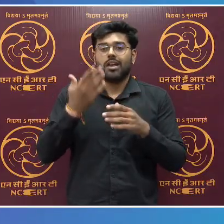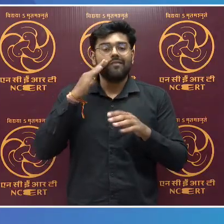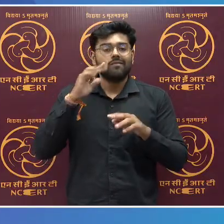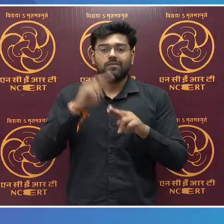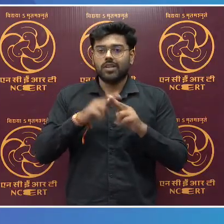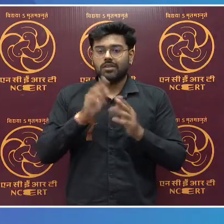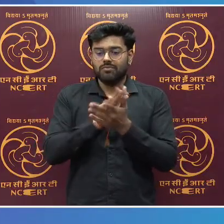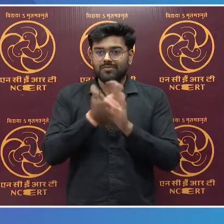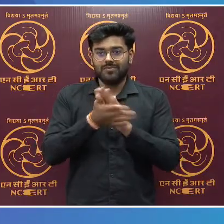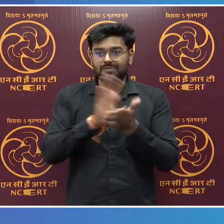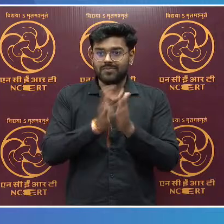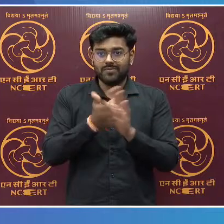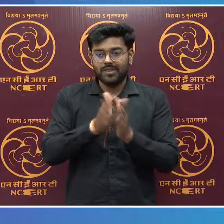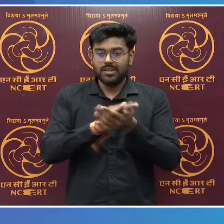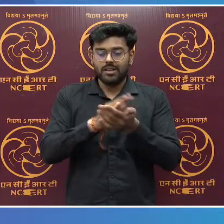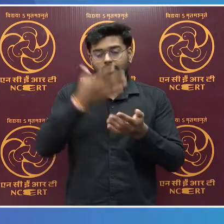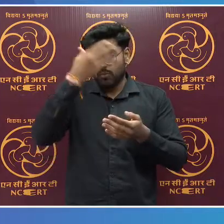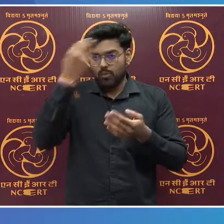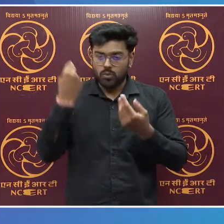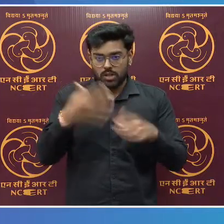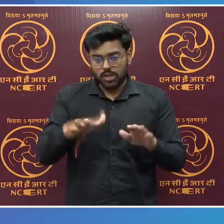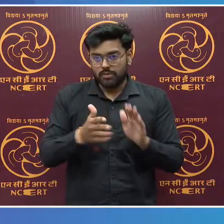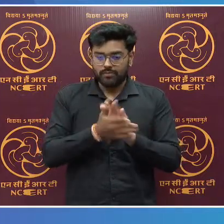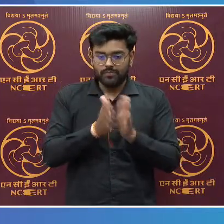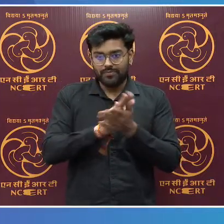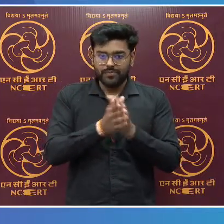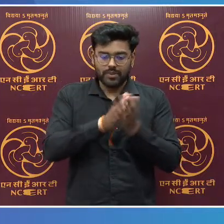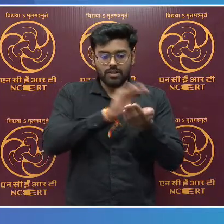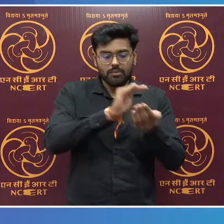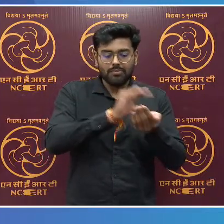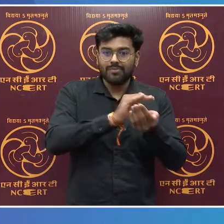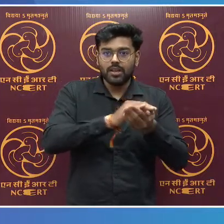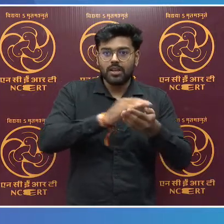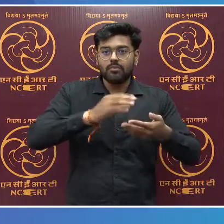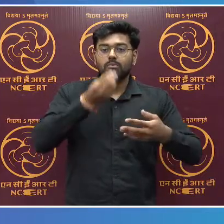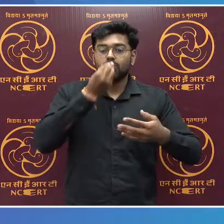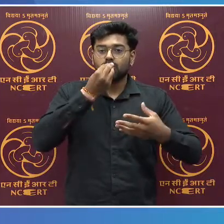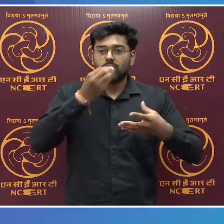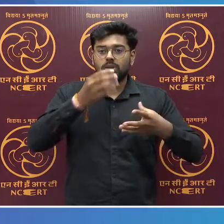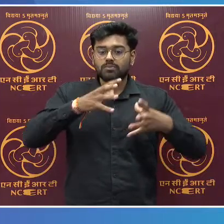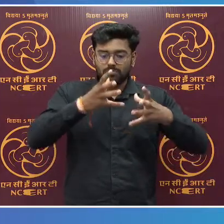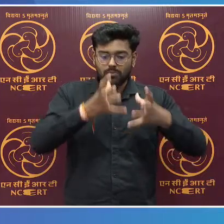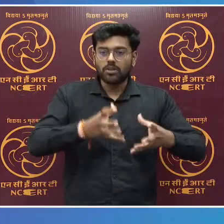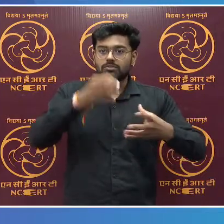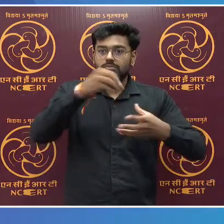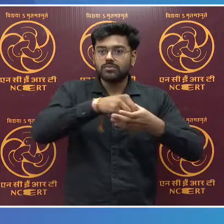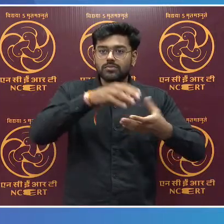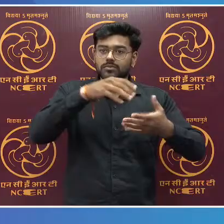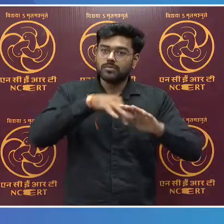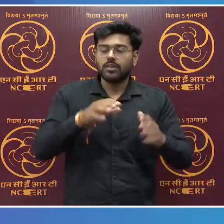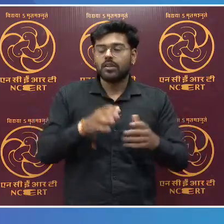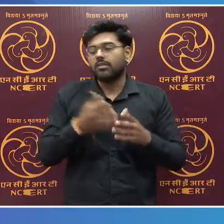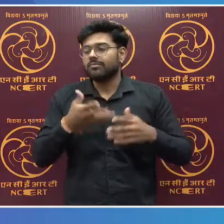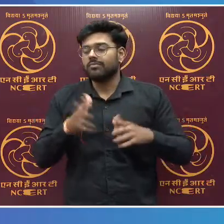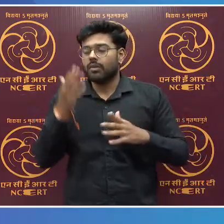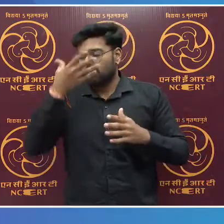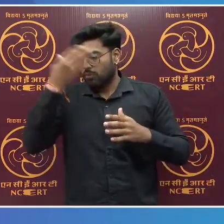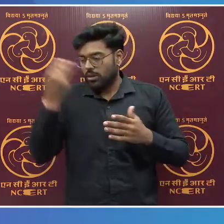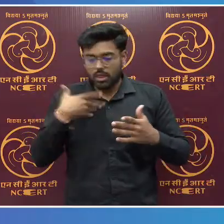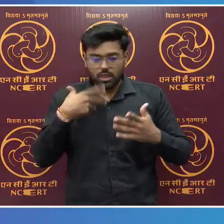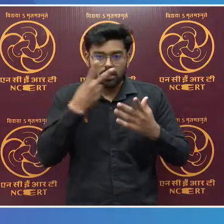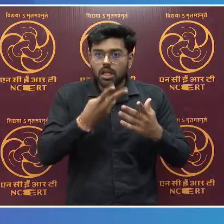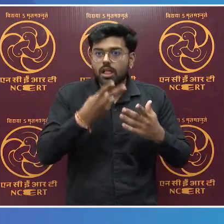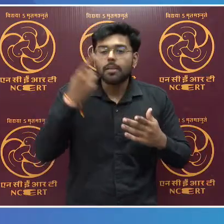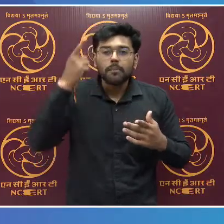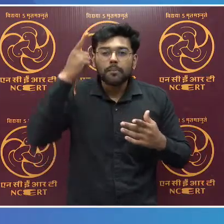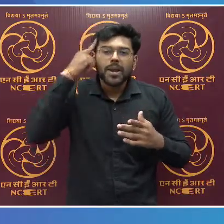chapati or bread in the lunch box, now what happens to it? You see those black color patches coming on that. Now, that black